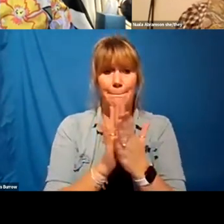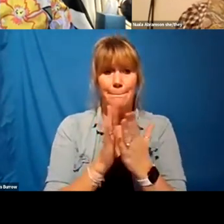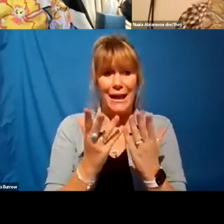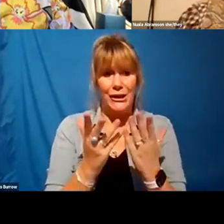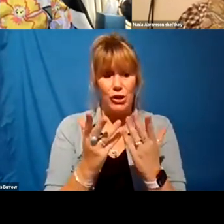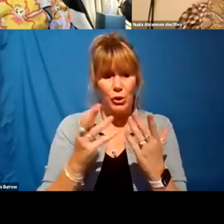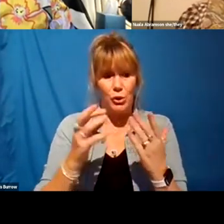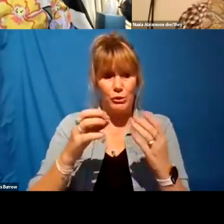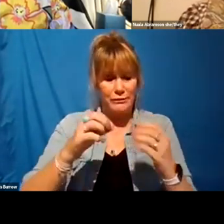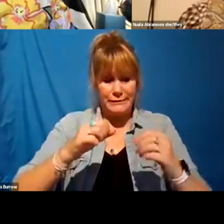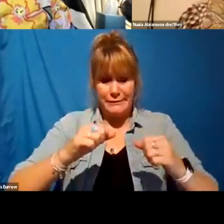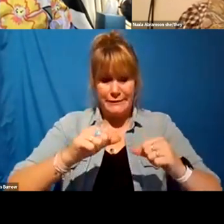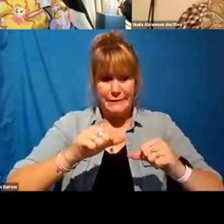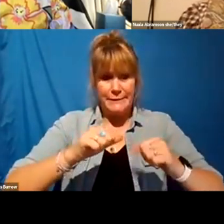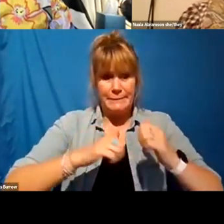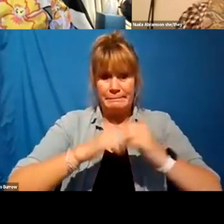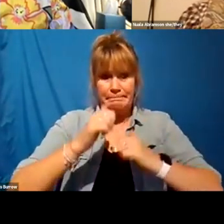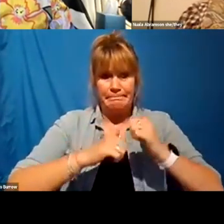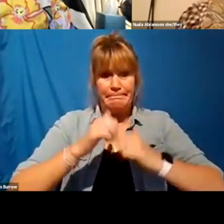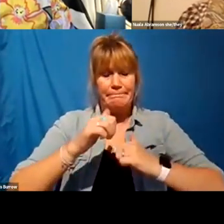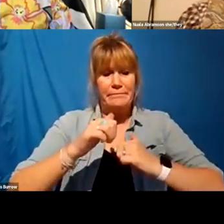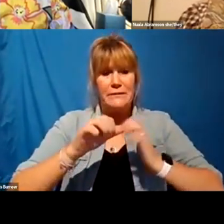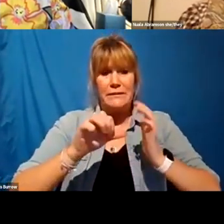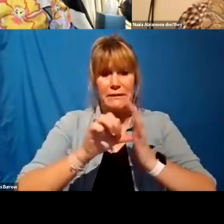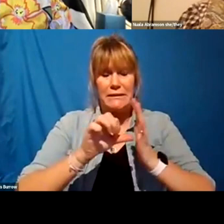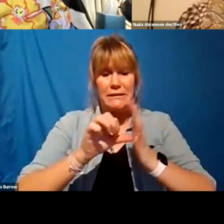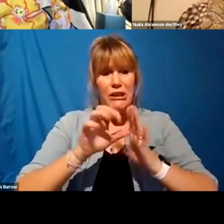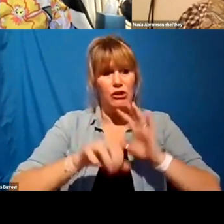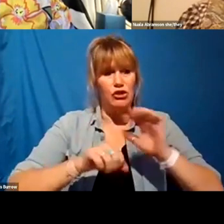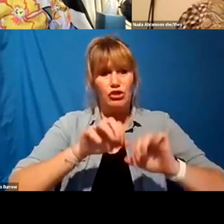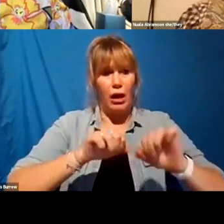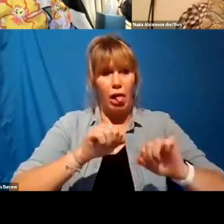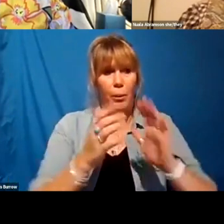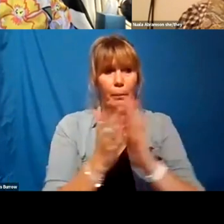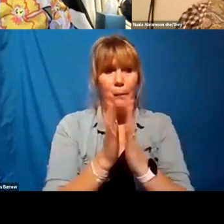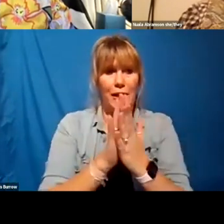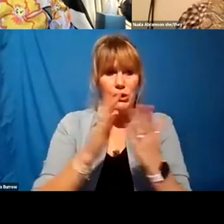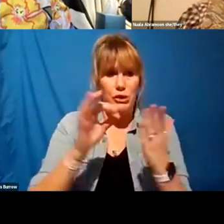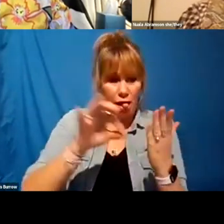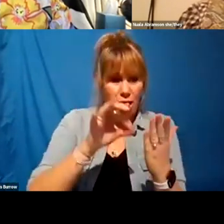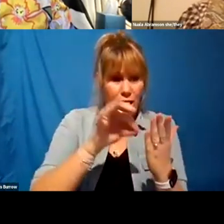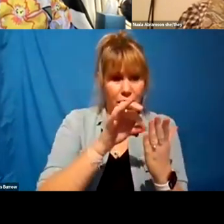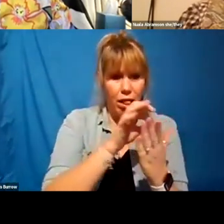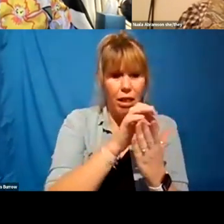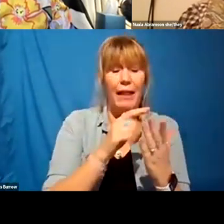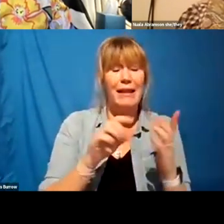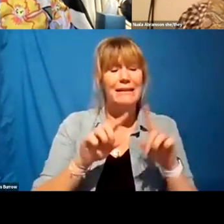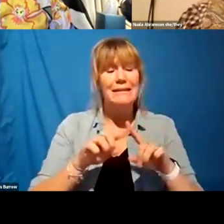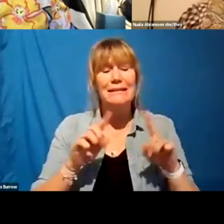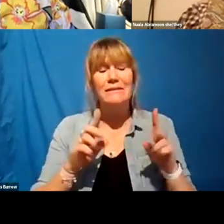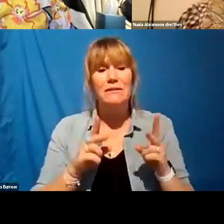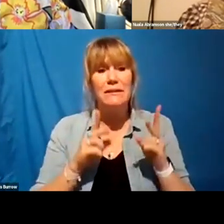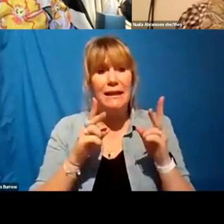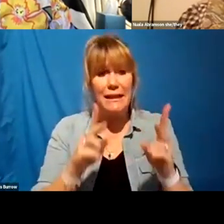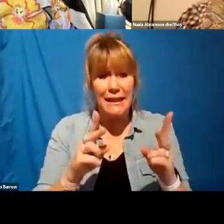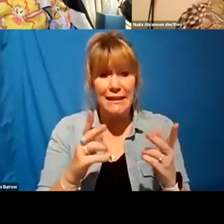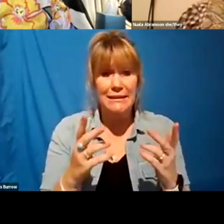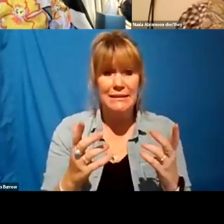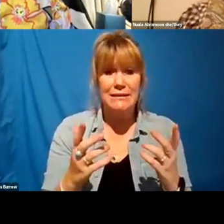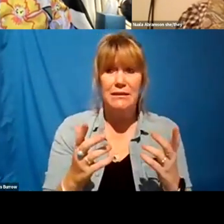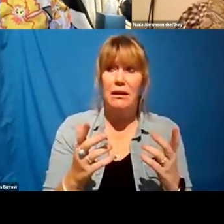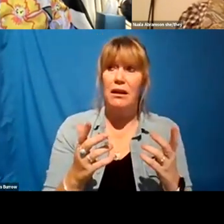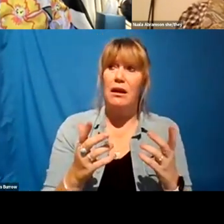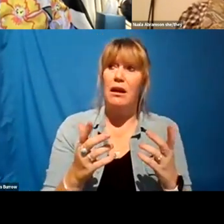best, but there are different techniques, you know, that can be entered at different sort of levels and points, and